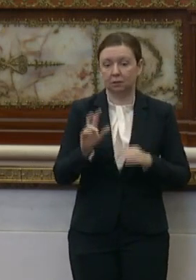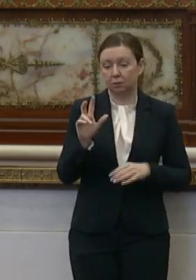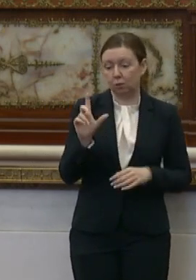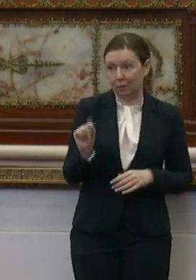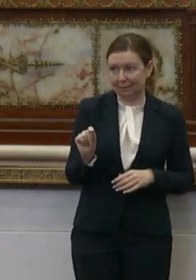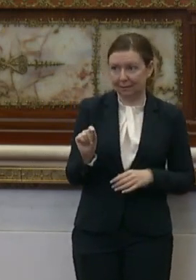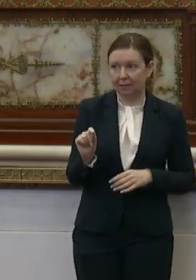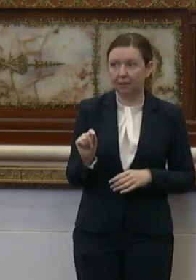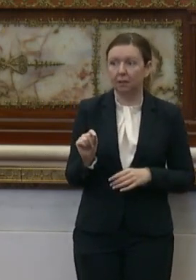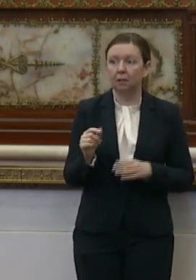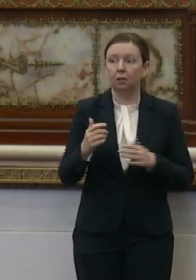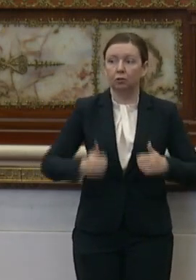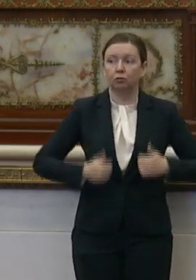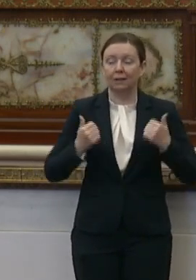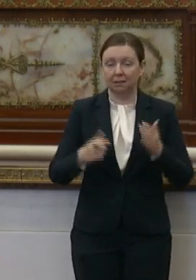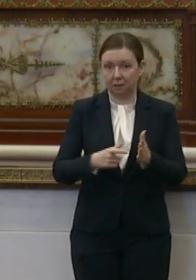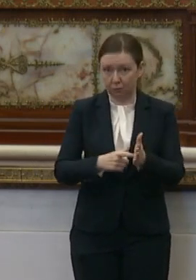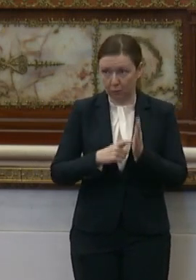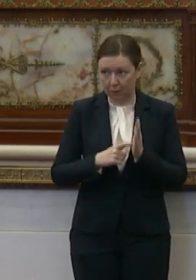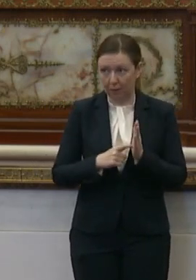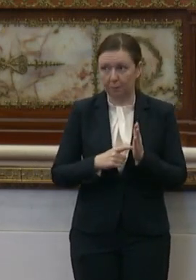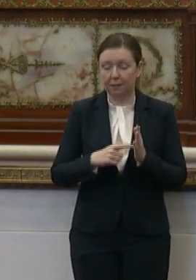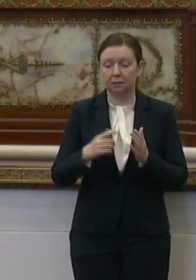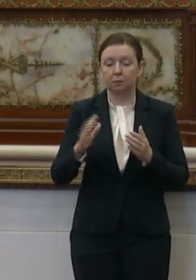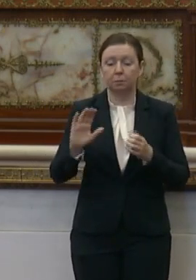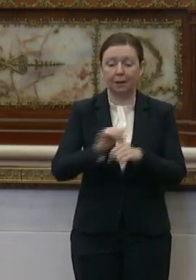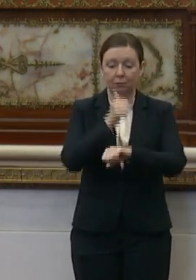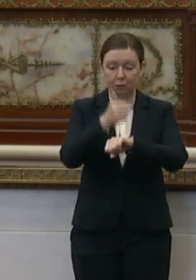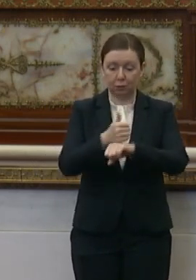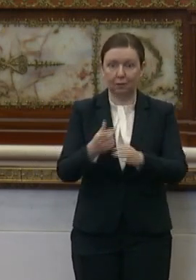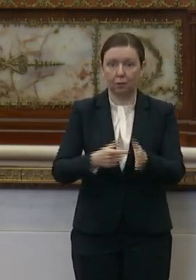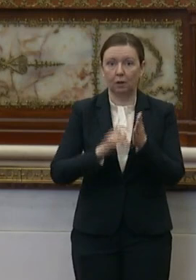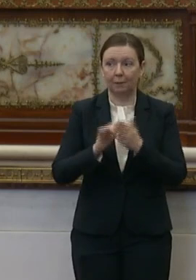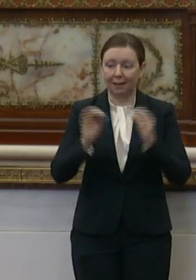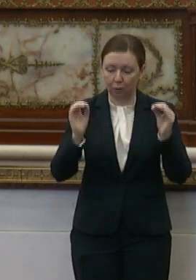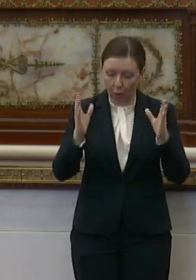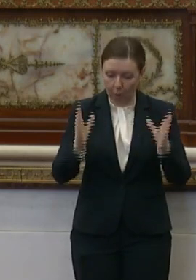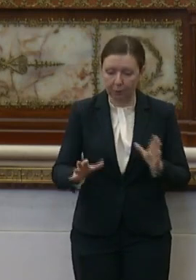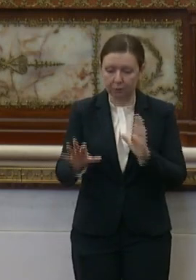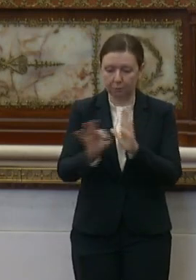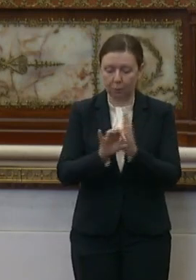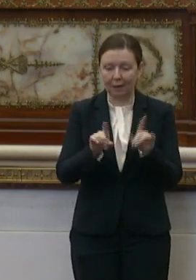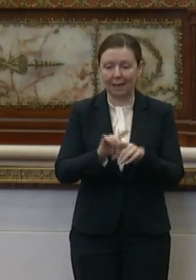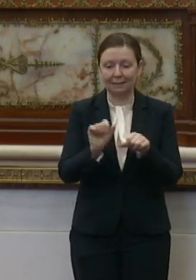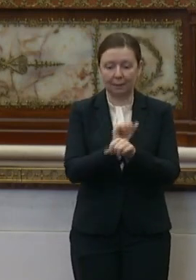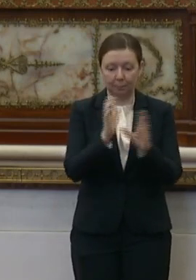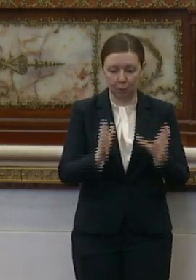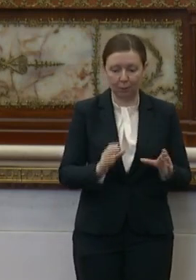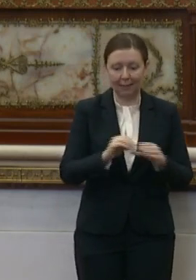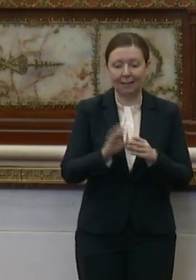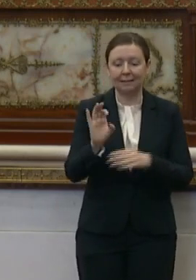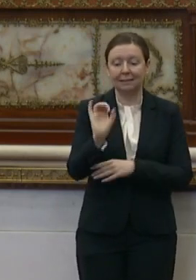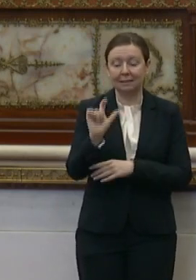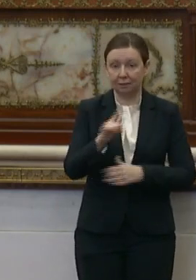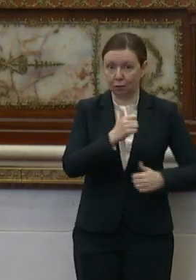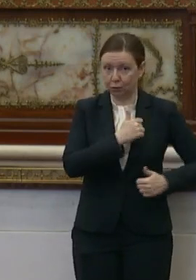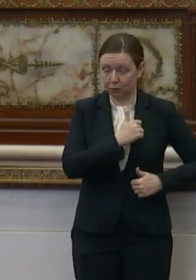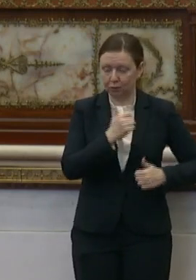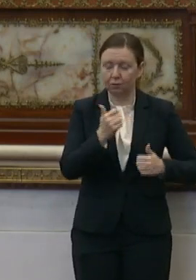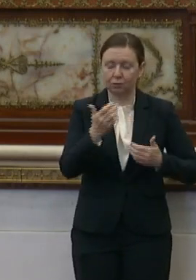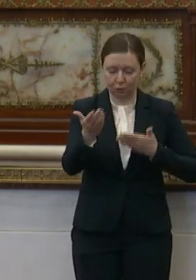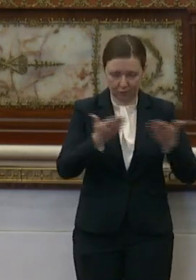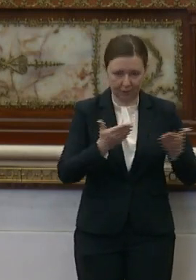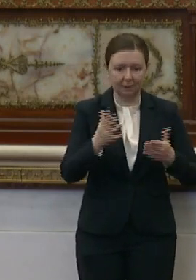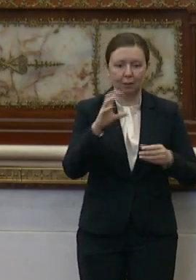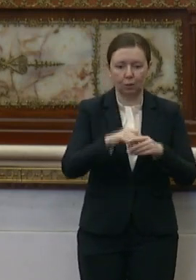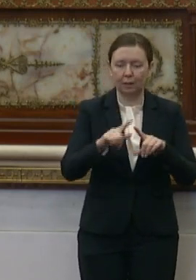Philadelphia Code, entitled Residence Requirements, by restoring the requirement that no person shall be appointed as an employee in the civil service, including but not limited